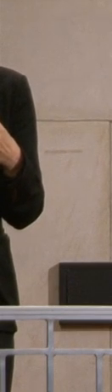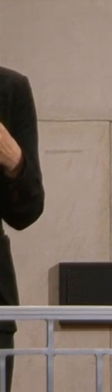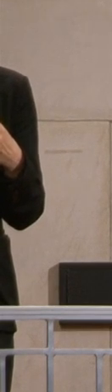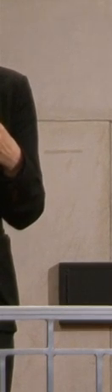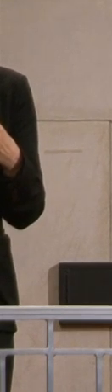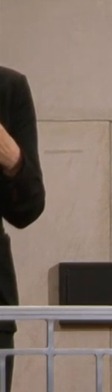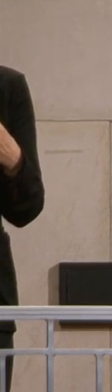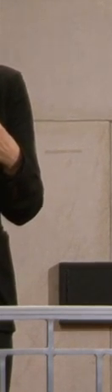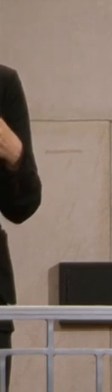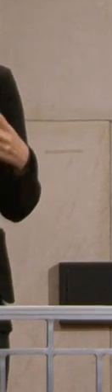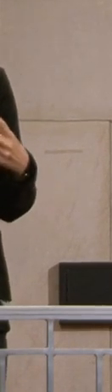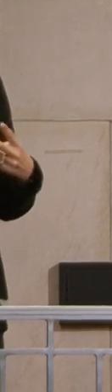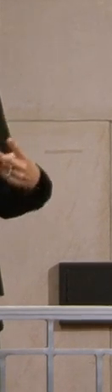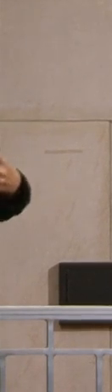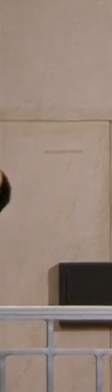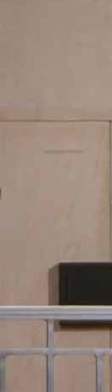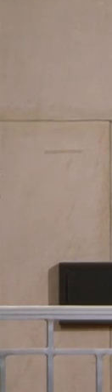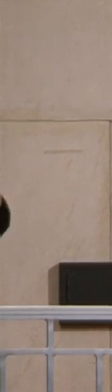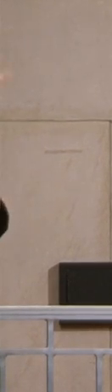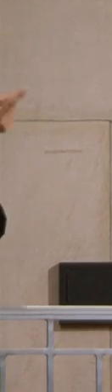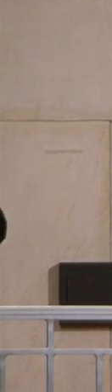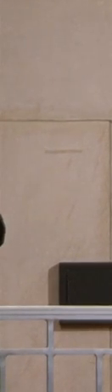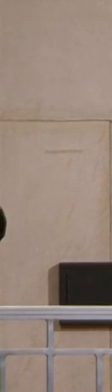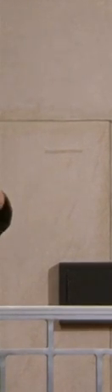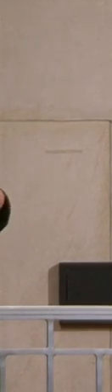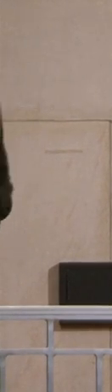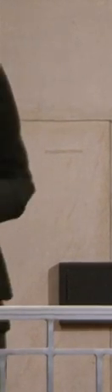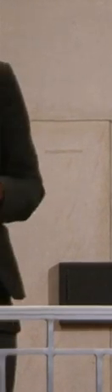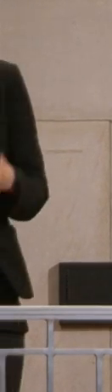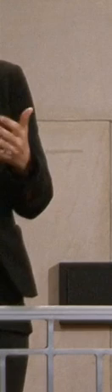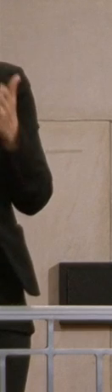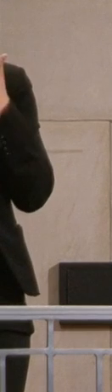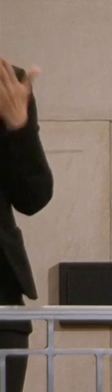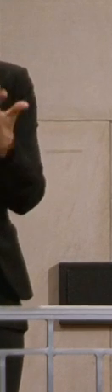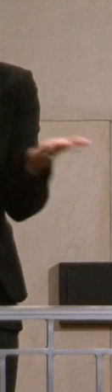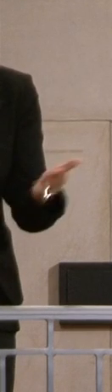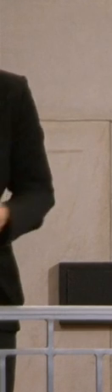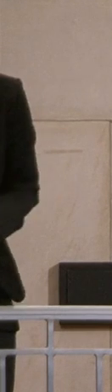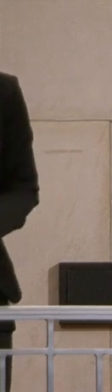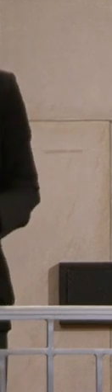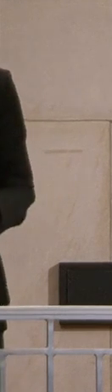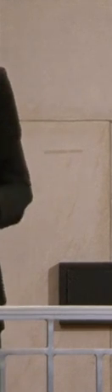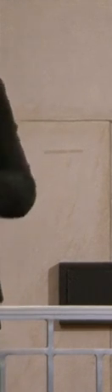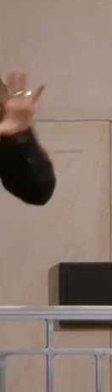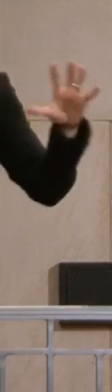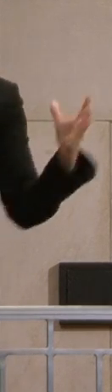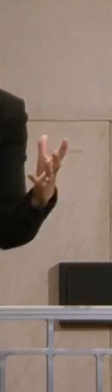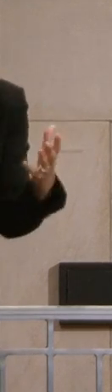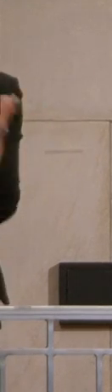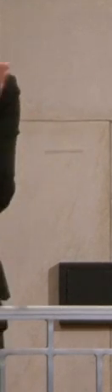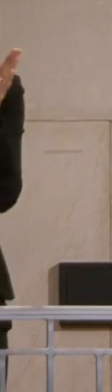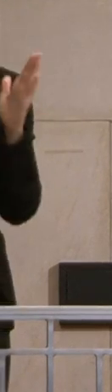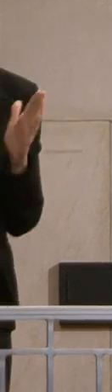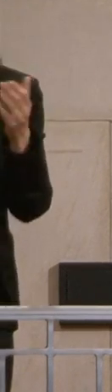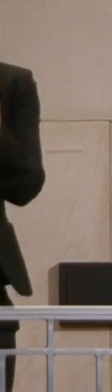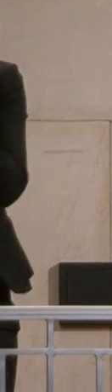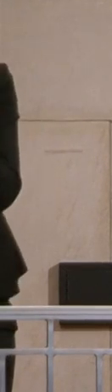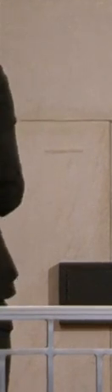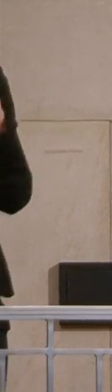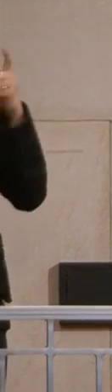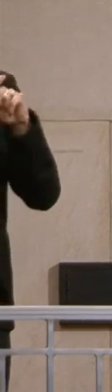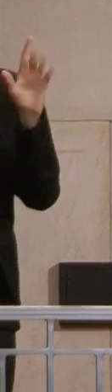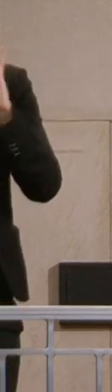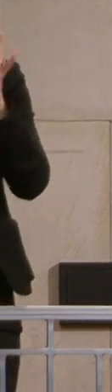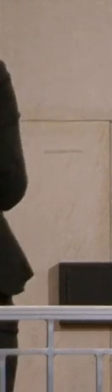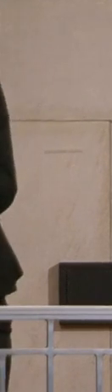presence. And so let me thank all of you as well who've come together, the attorneys, the advocates, also the friends and family